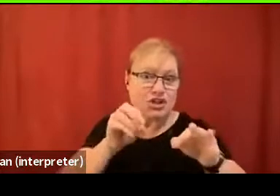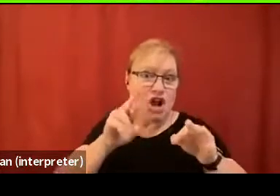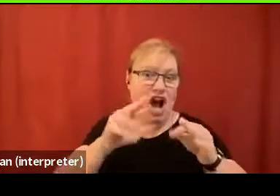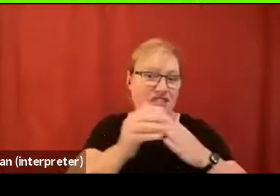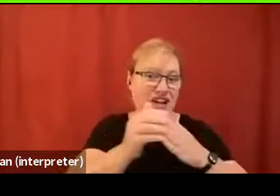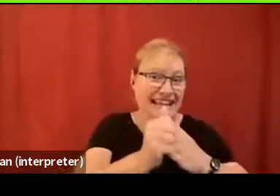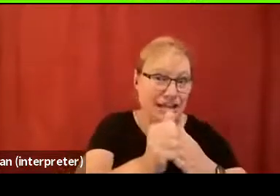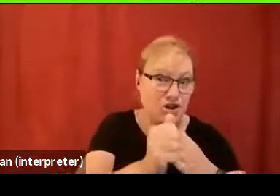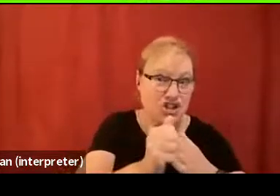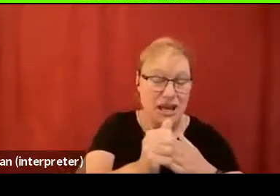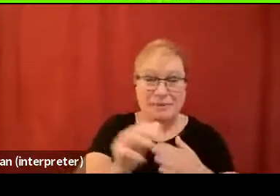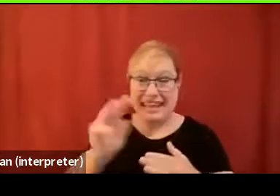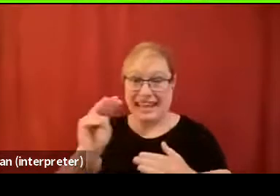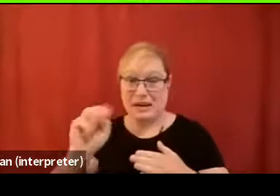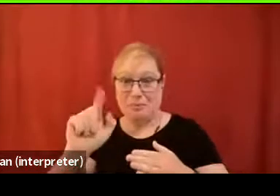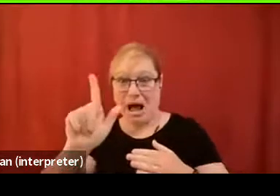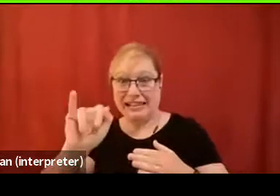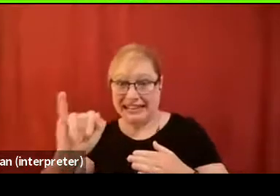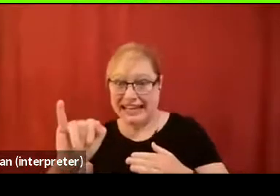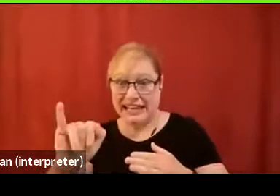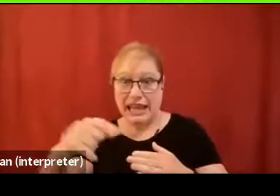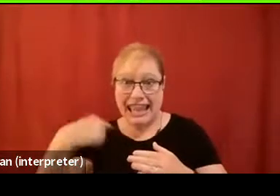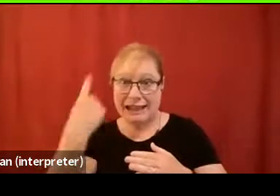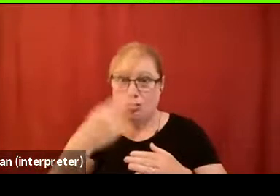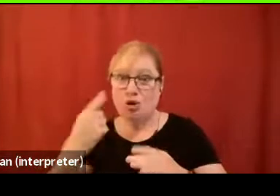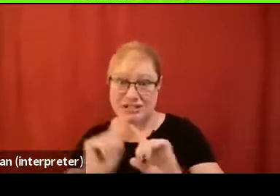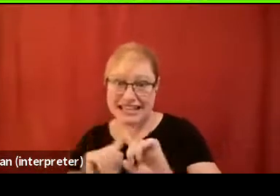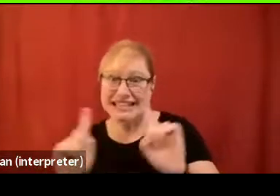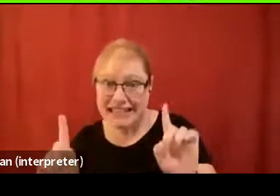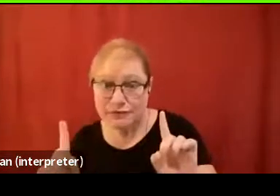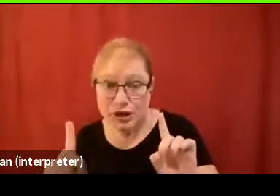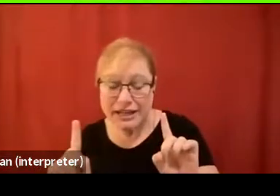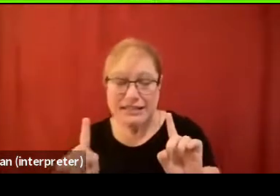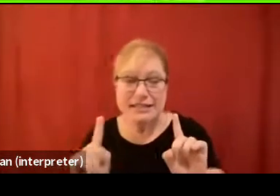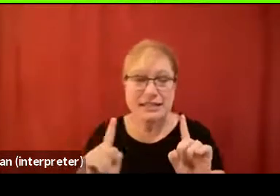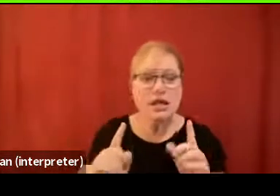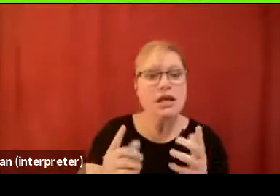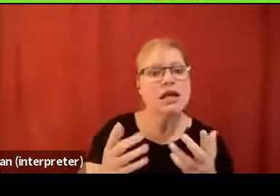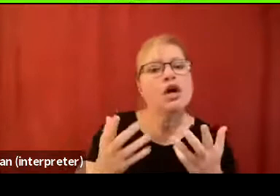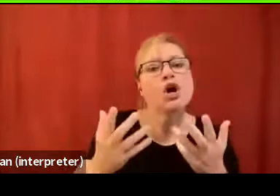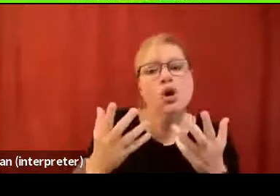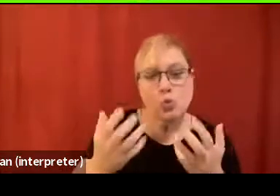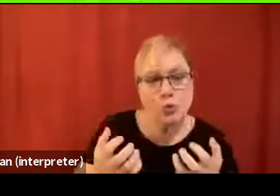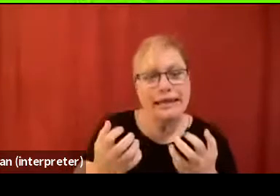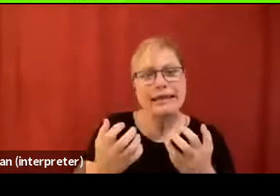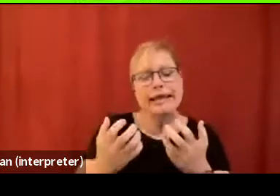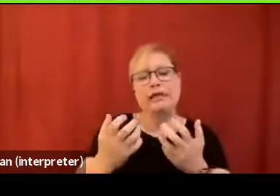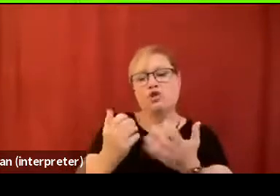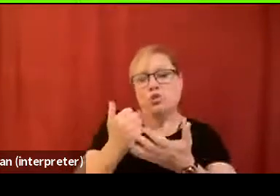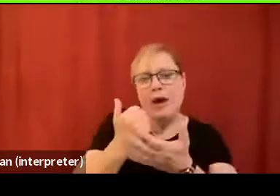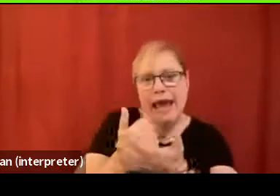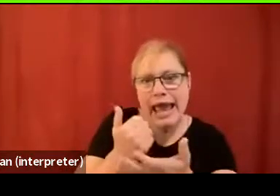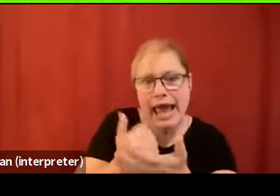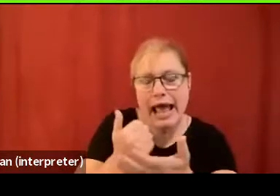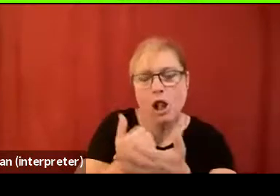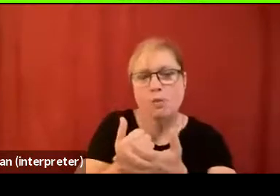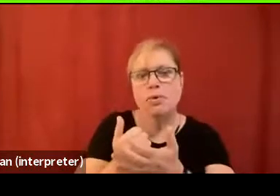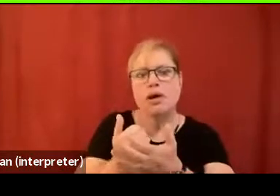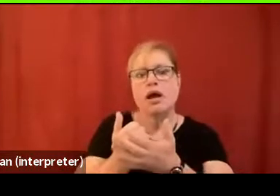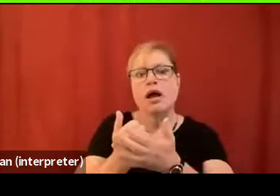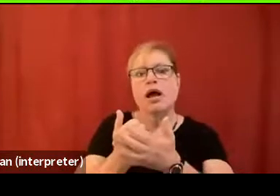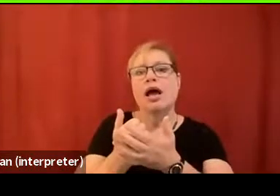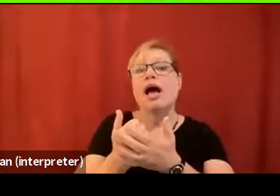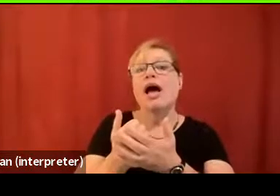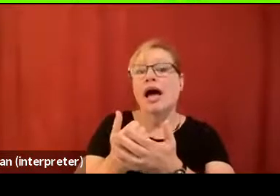So even within that, we are taking care to help families and communities understand how much better a girl